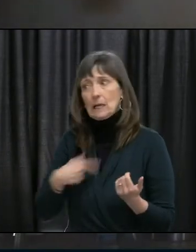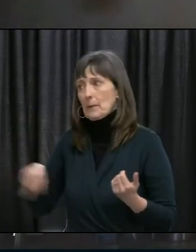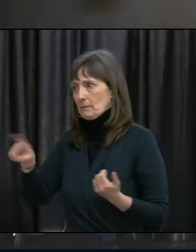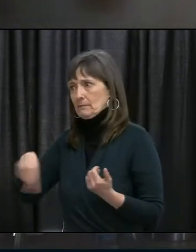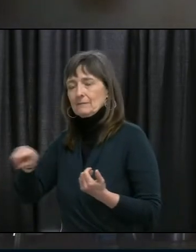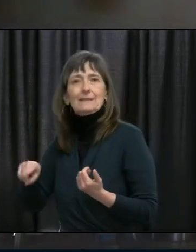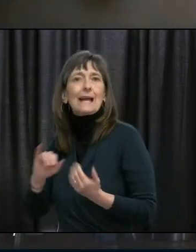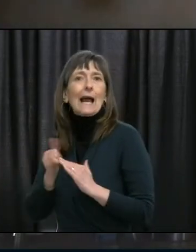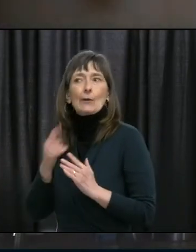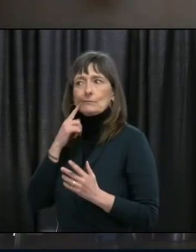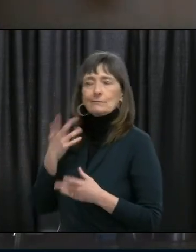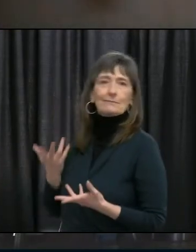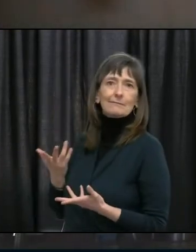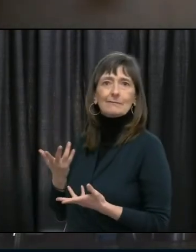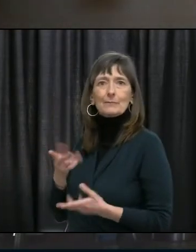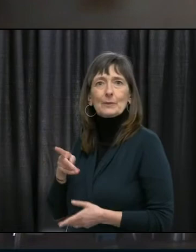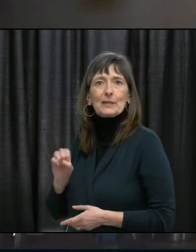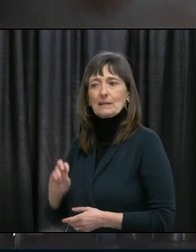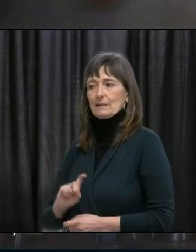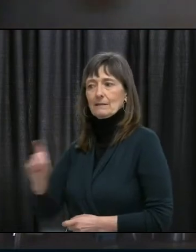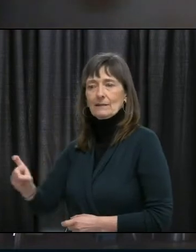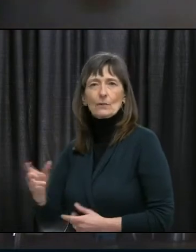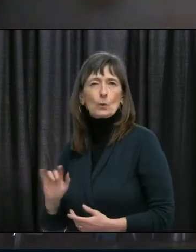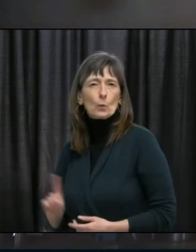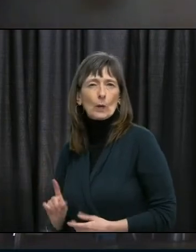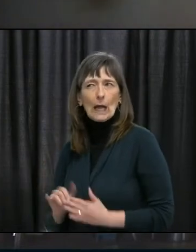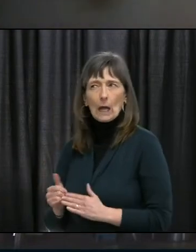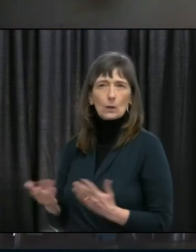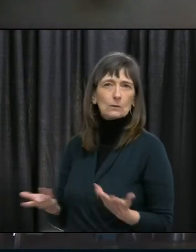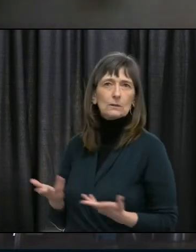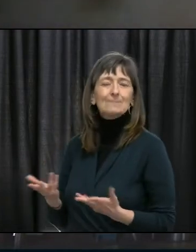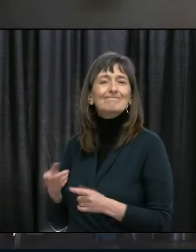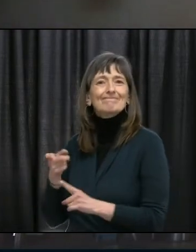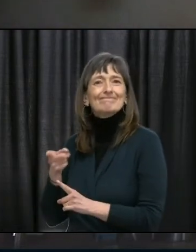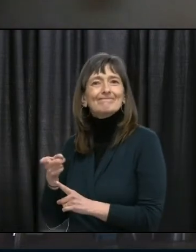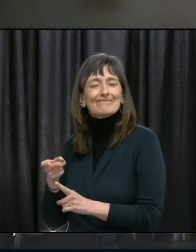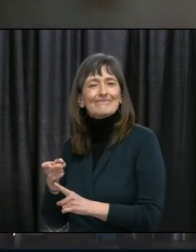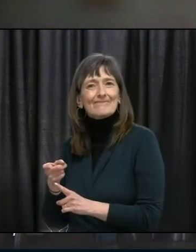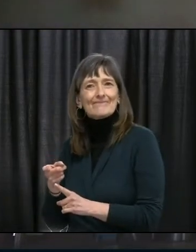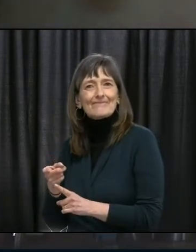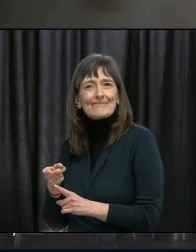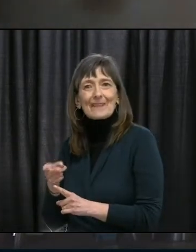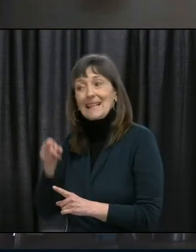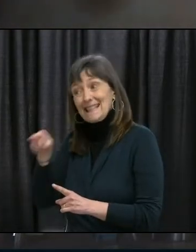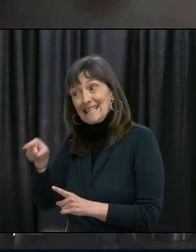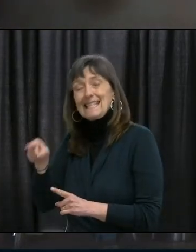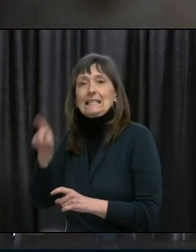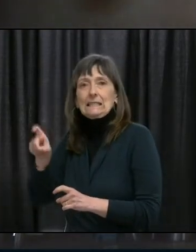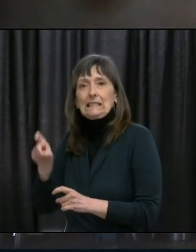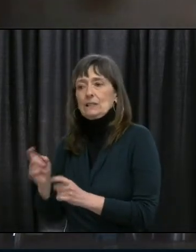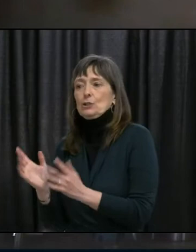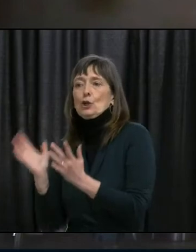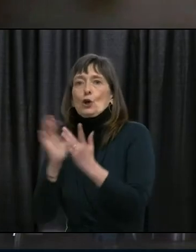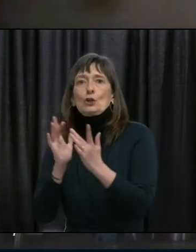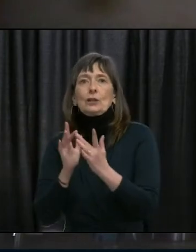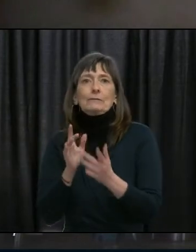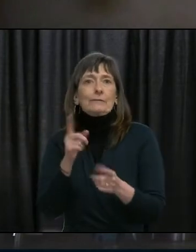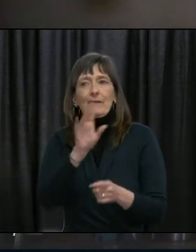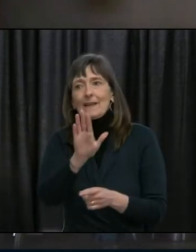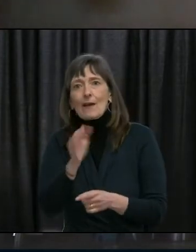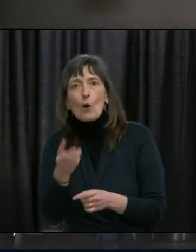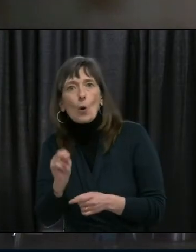the individuals who manage their own home support are concerned, their point of call, their contact is their own